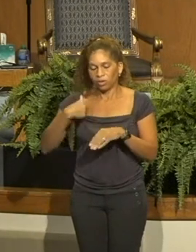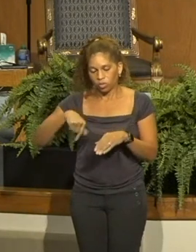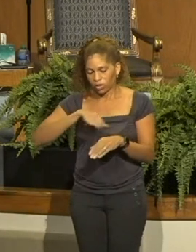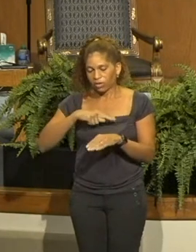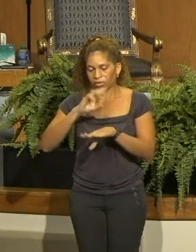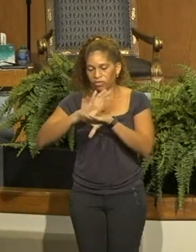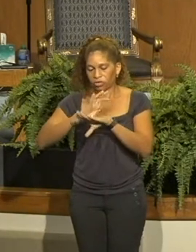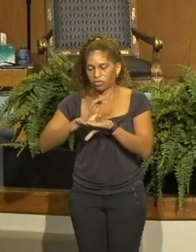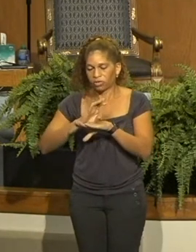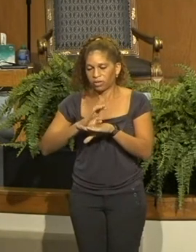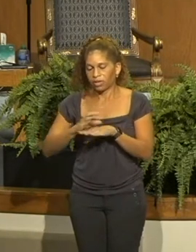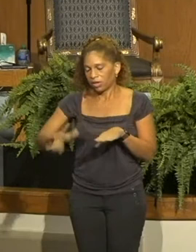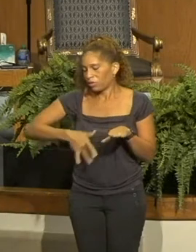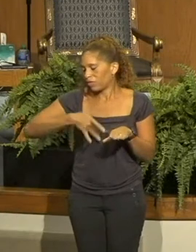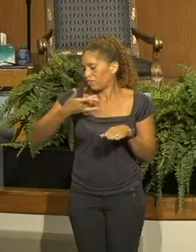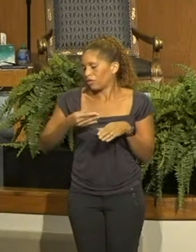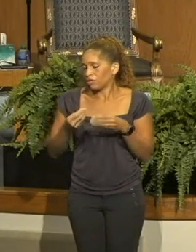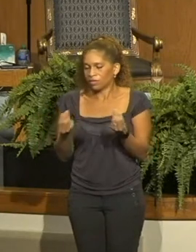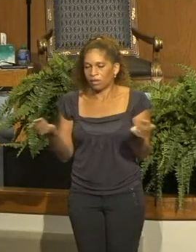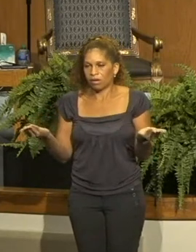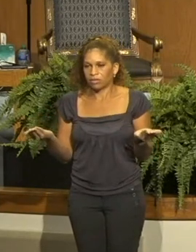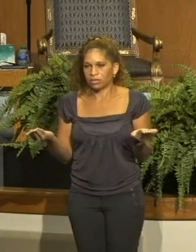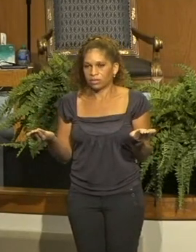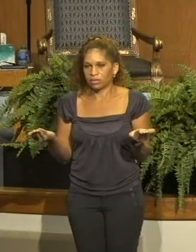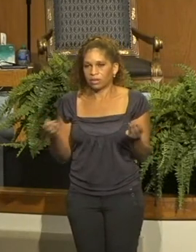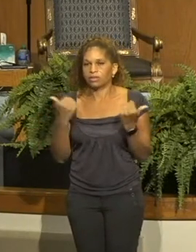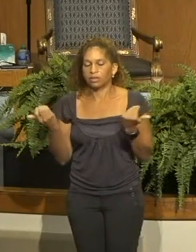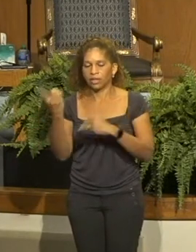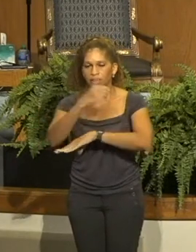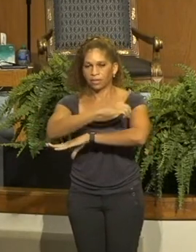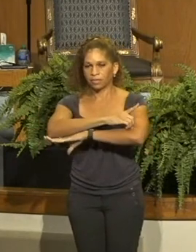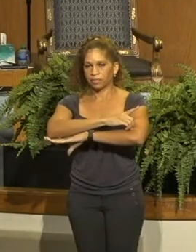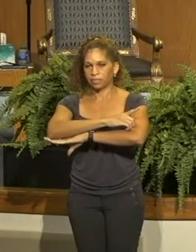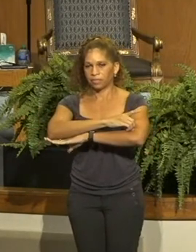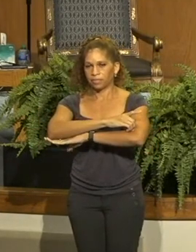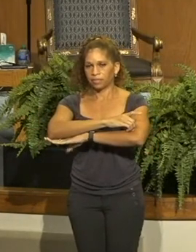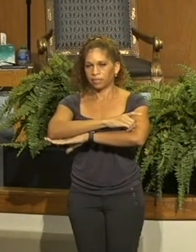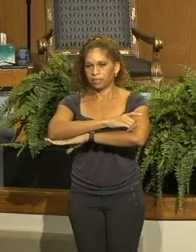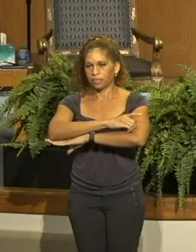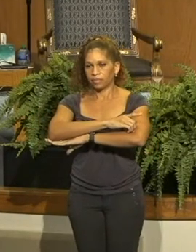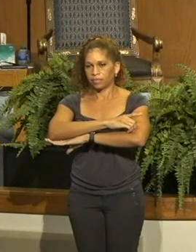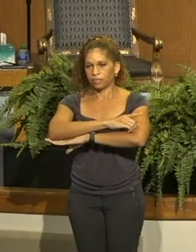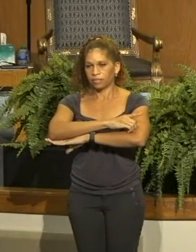we feel the weight of loss today.